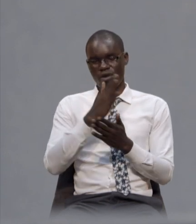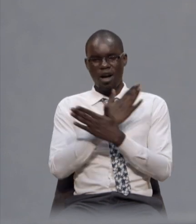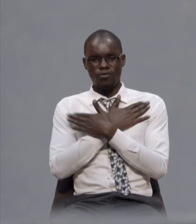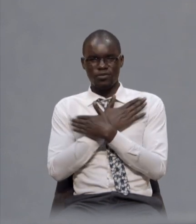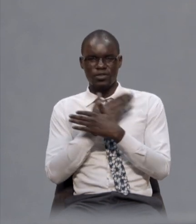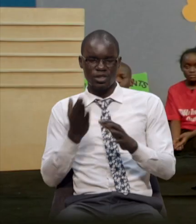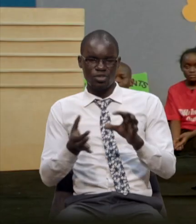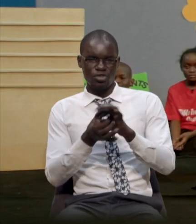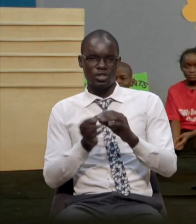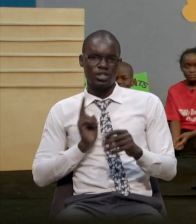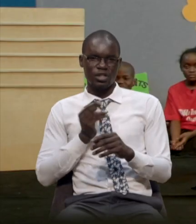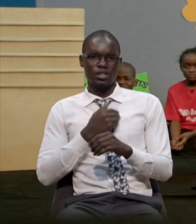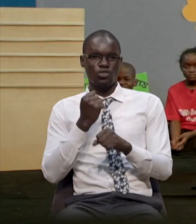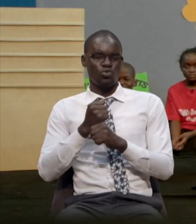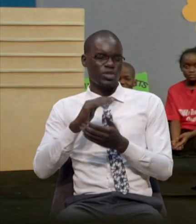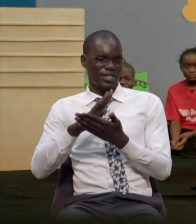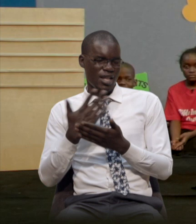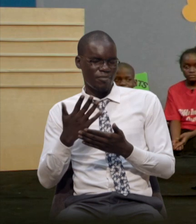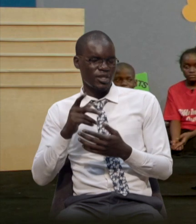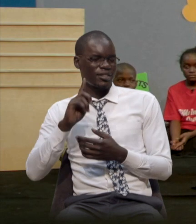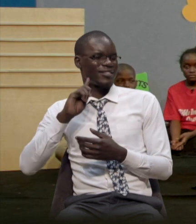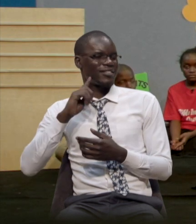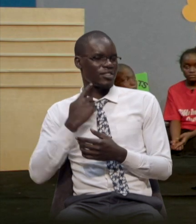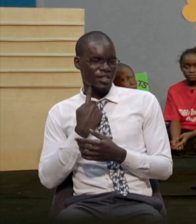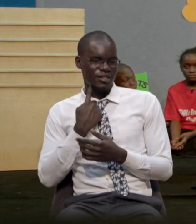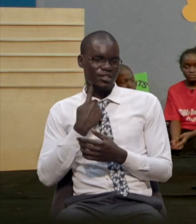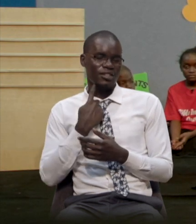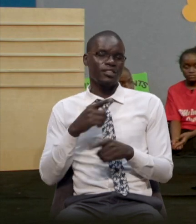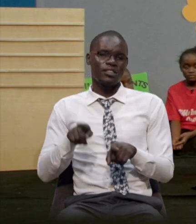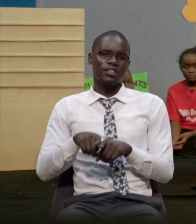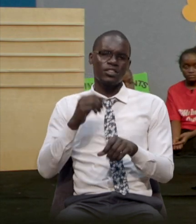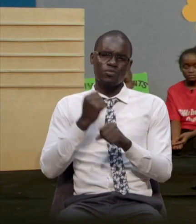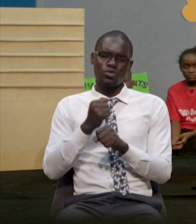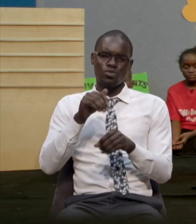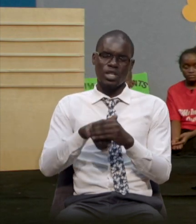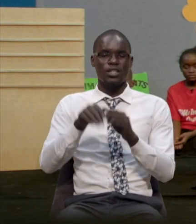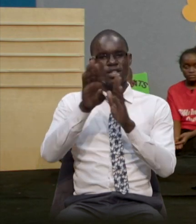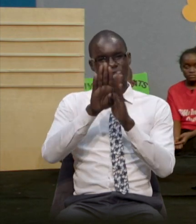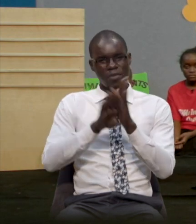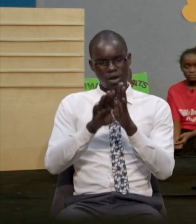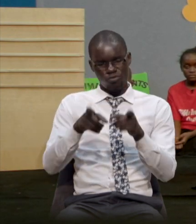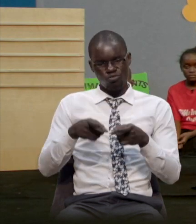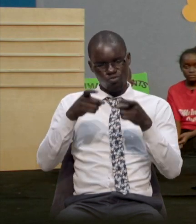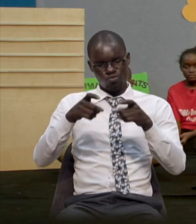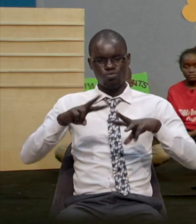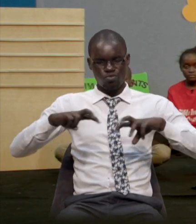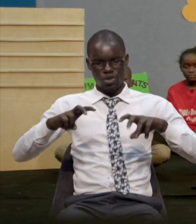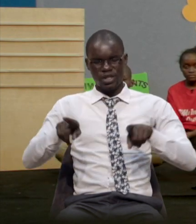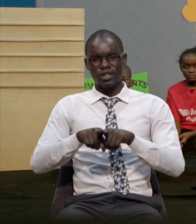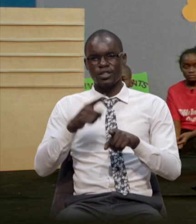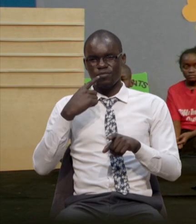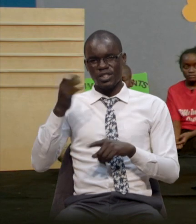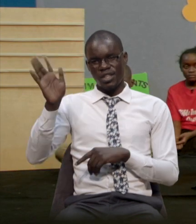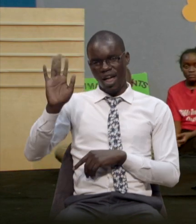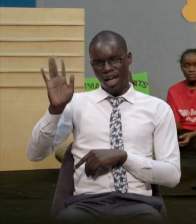who are joining us to do something nice as we do the activities in Bible Treasure Quest. And they want to say hello